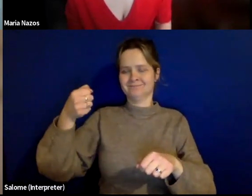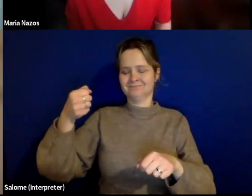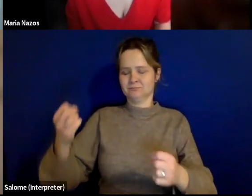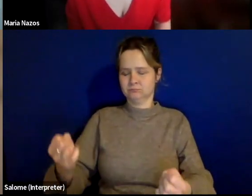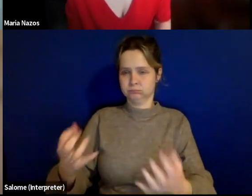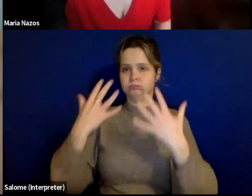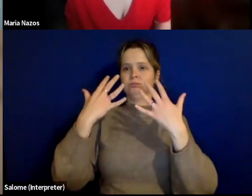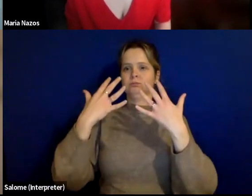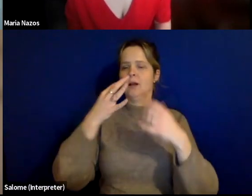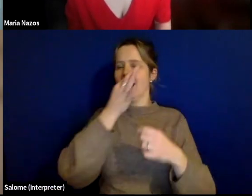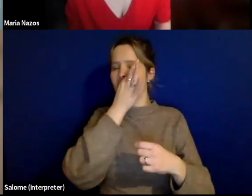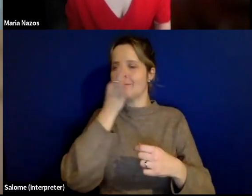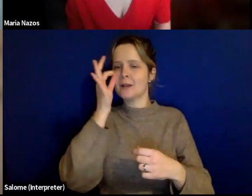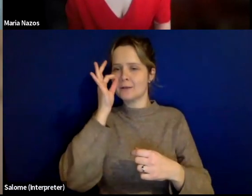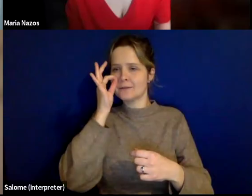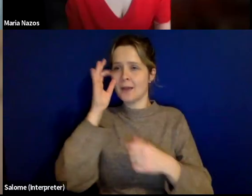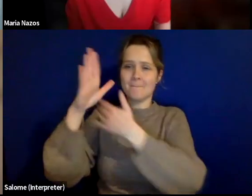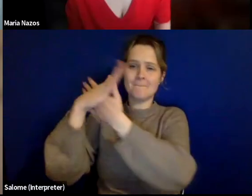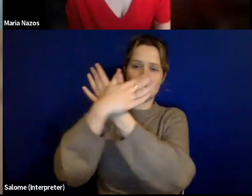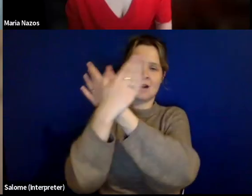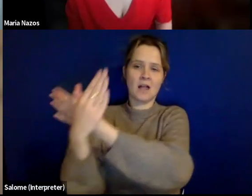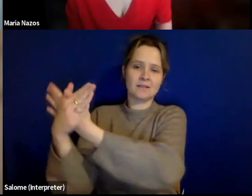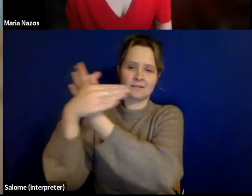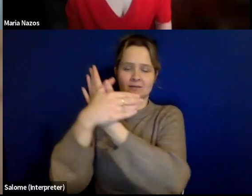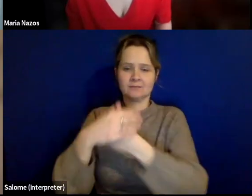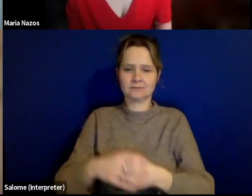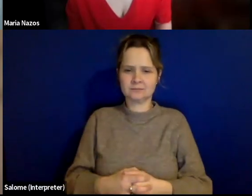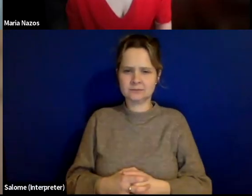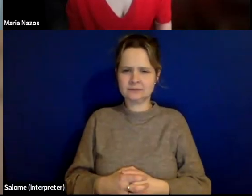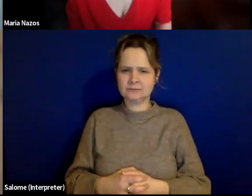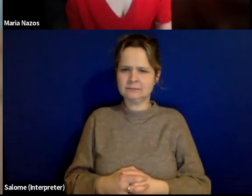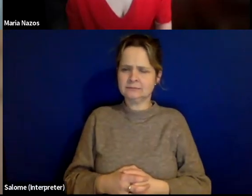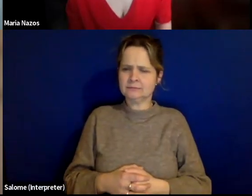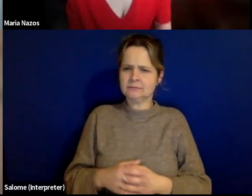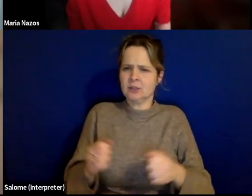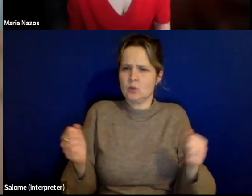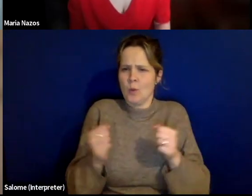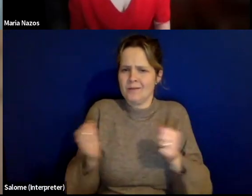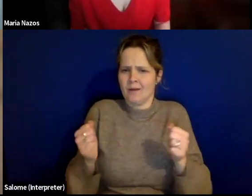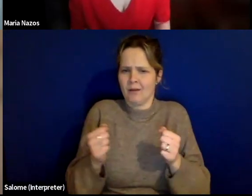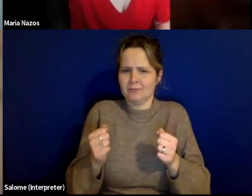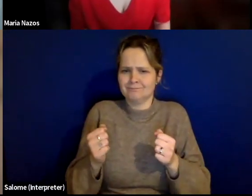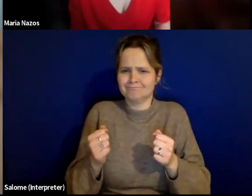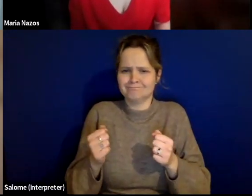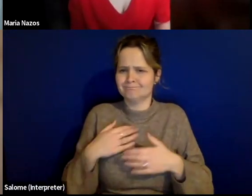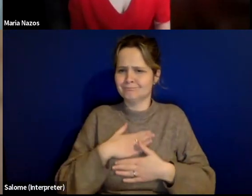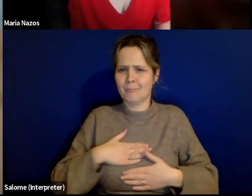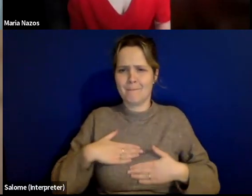with asphodels and butterflies. Midwinter, not a hint of